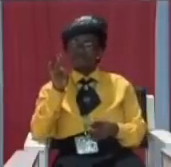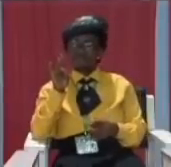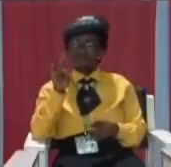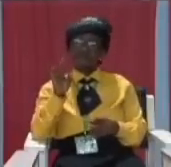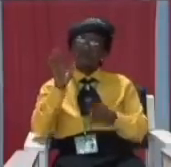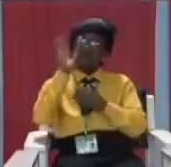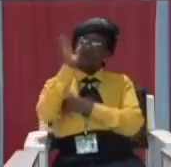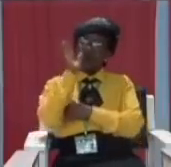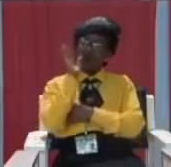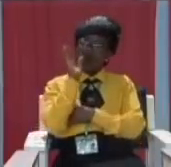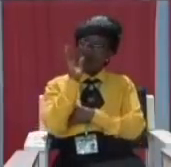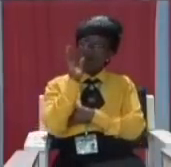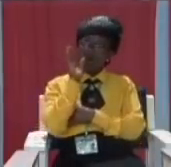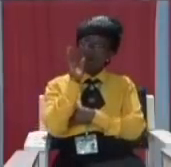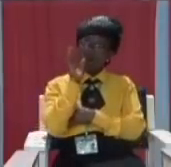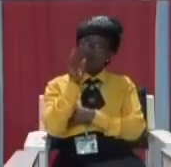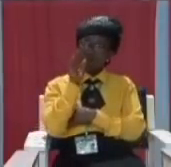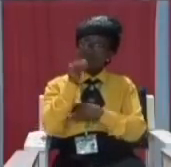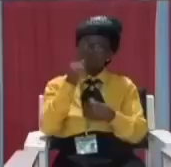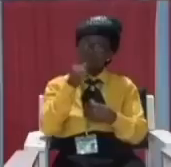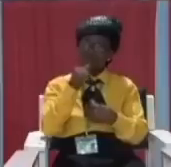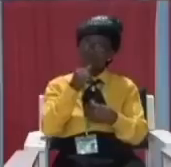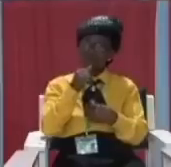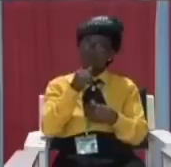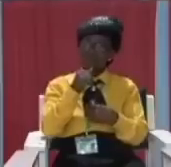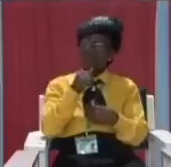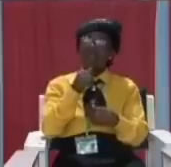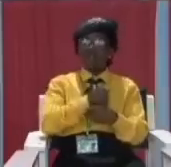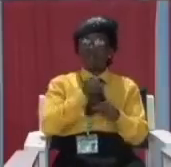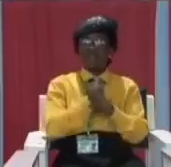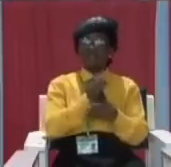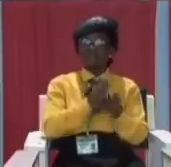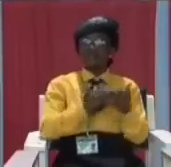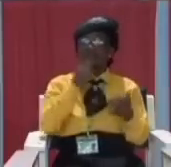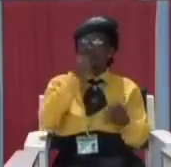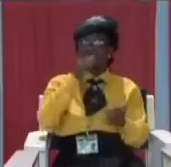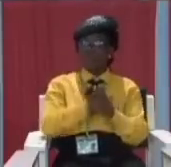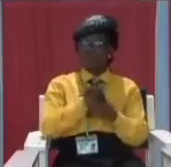God made some tremendous promises for Joshua.